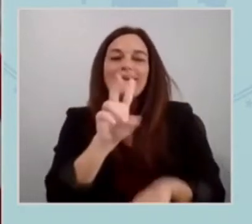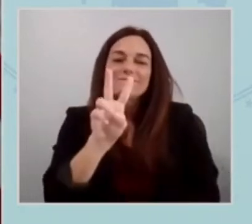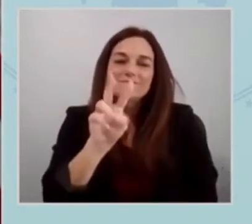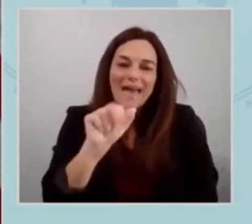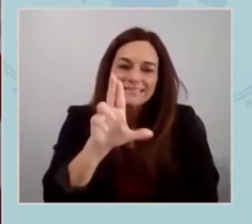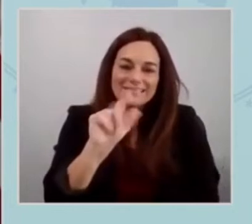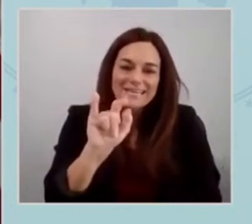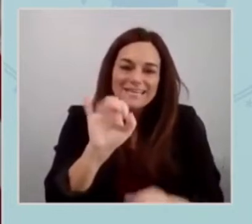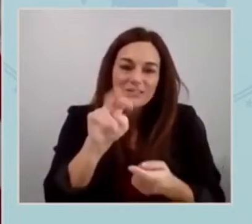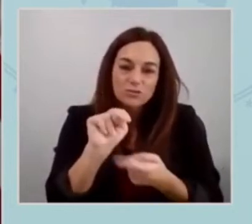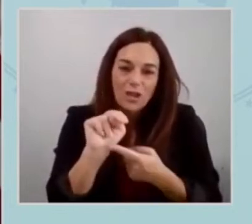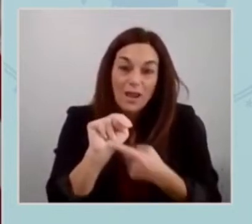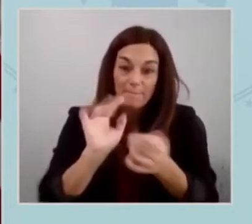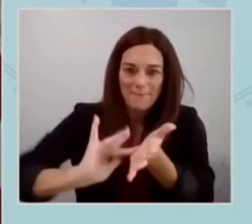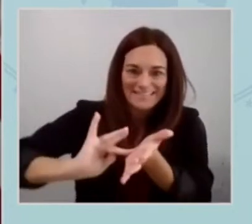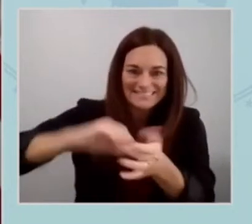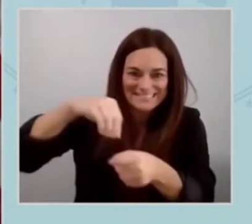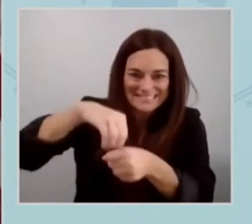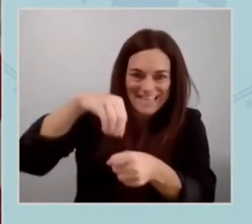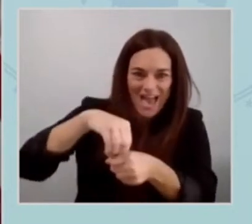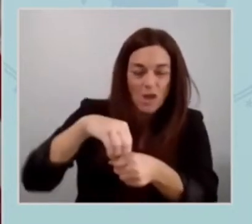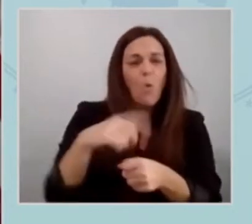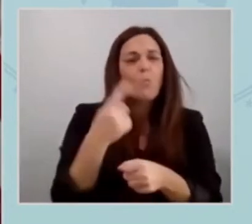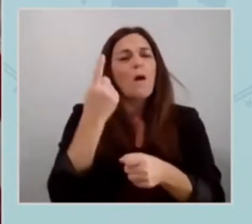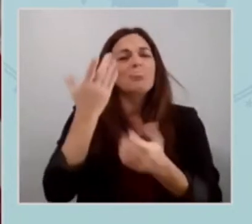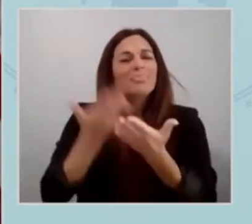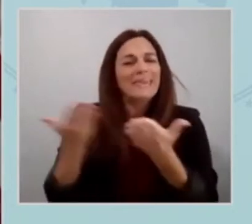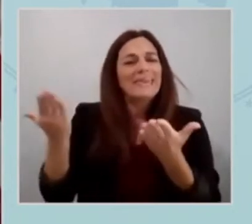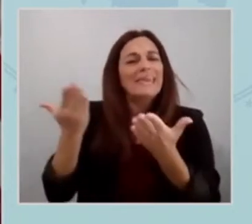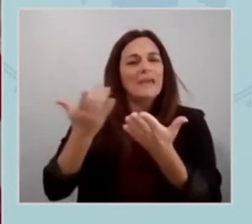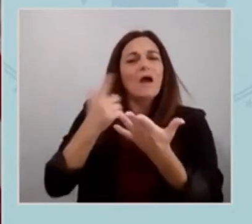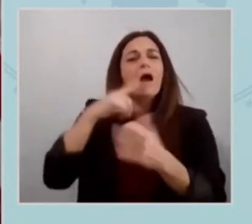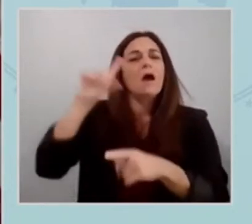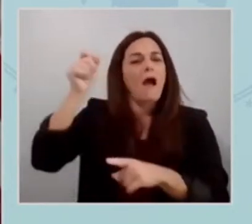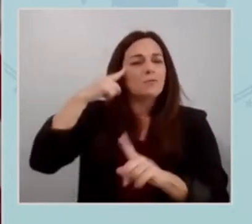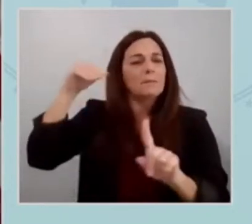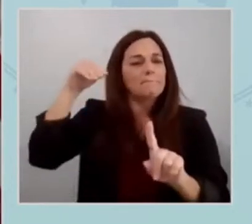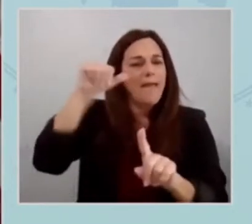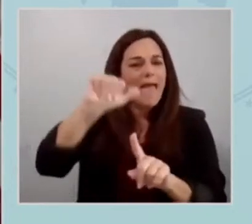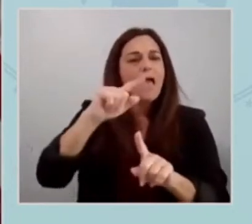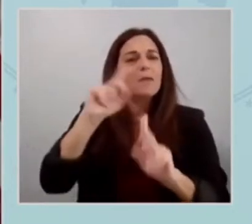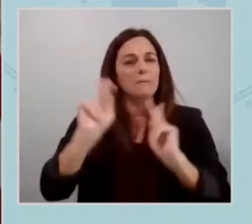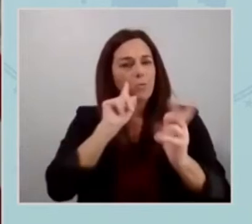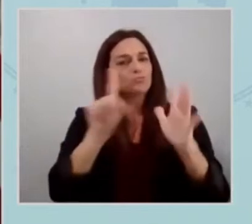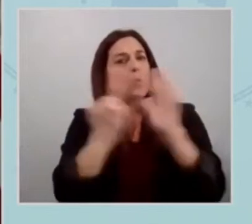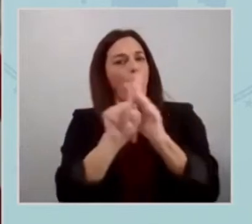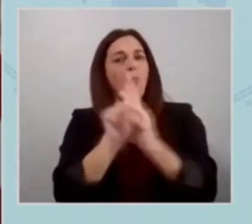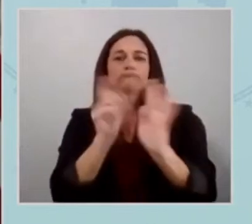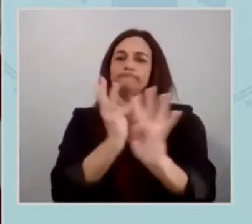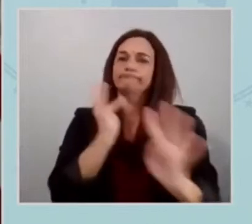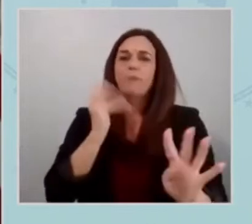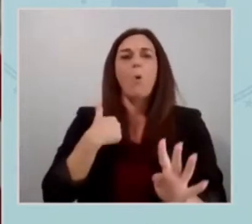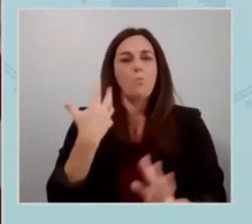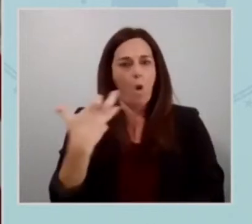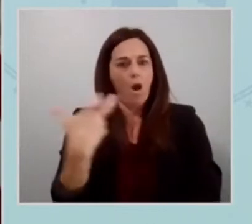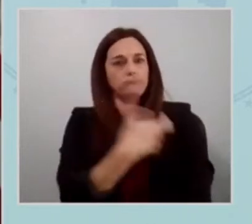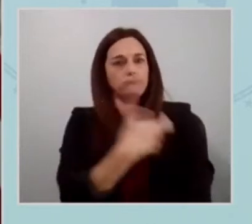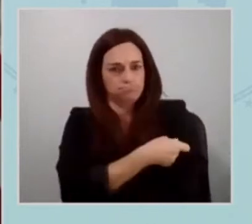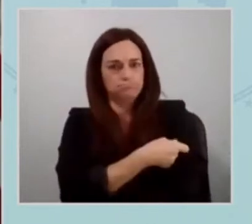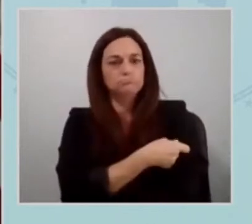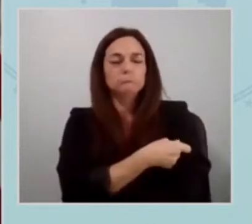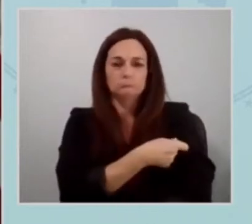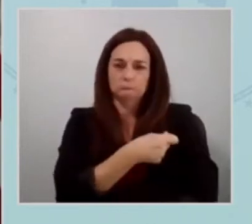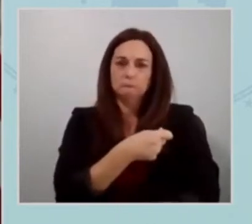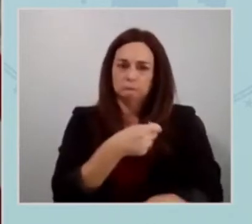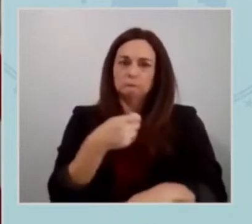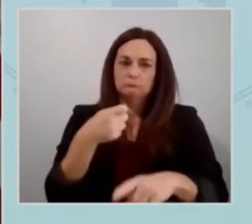vaccine is not the most important thing. It's the vaccination. It's one thing to pay and the government have people